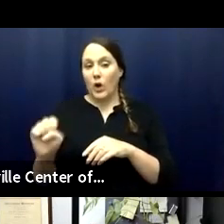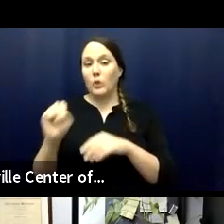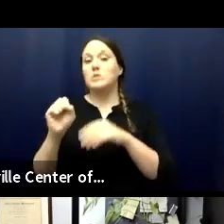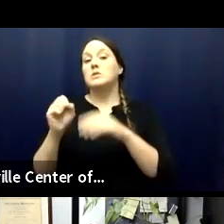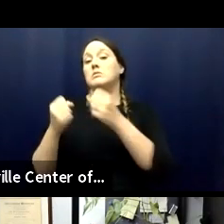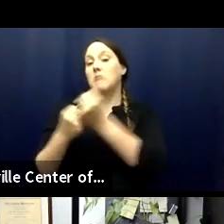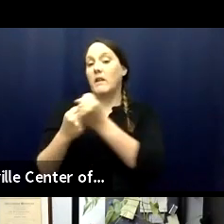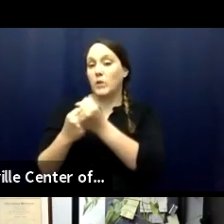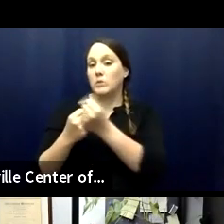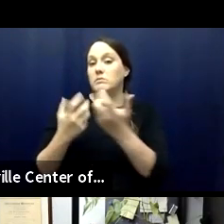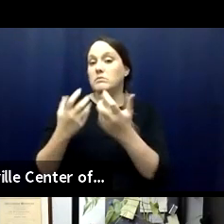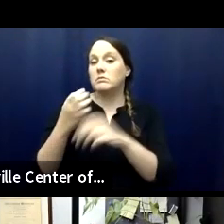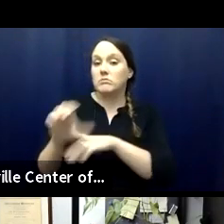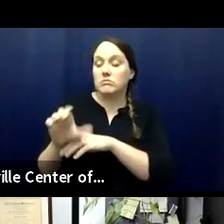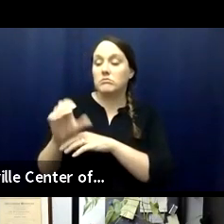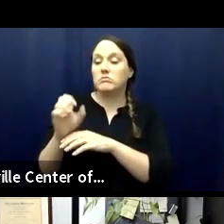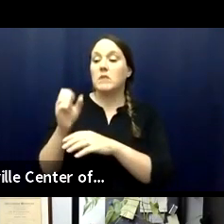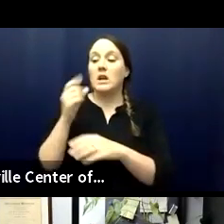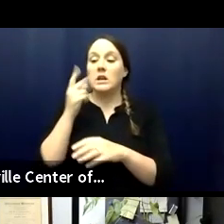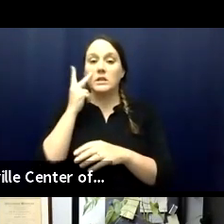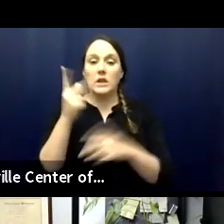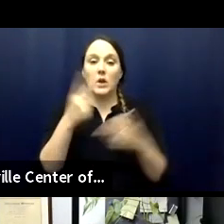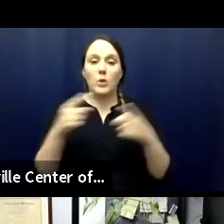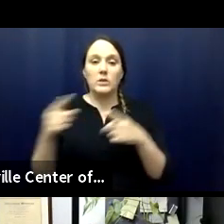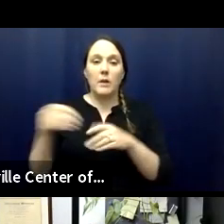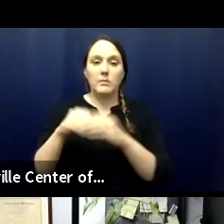information of what's going on actually in the community.